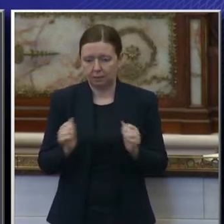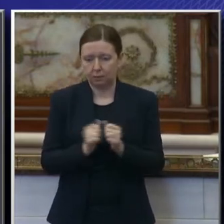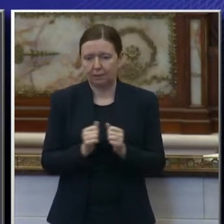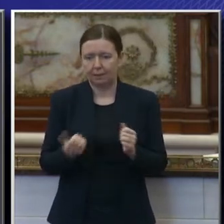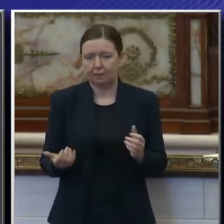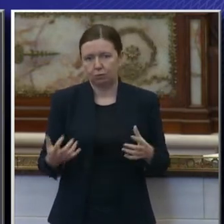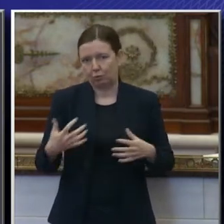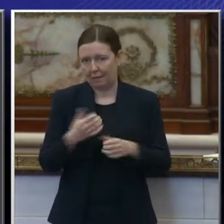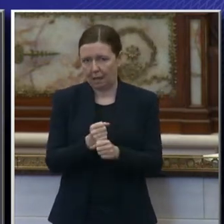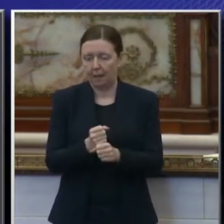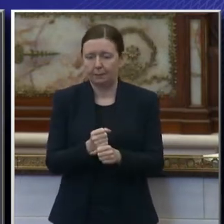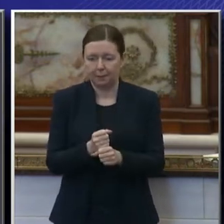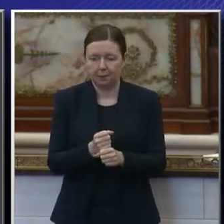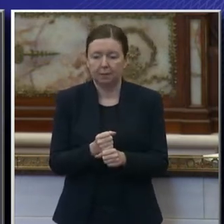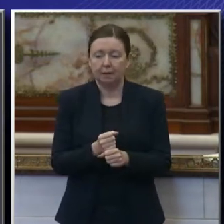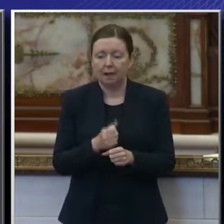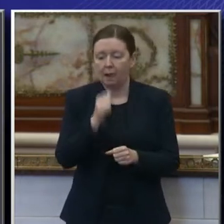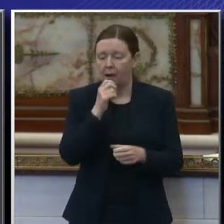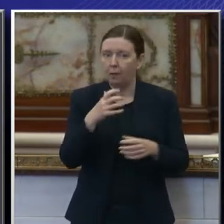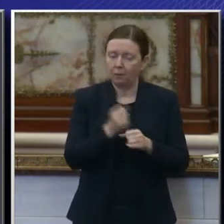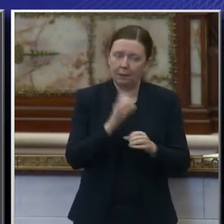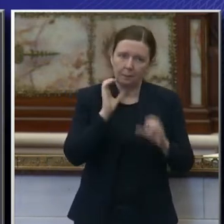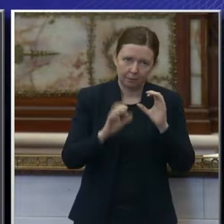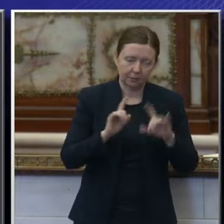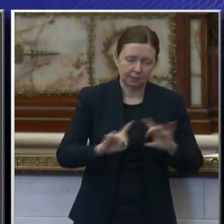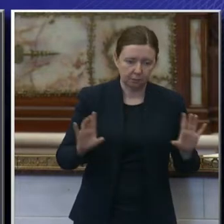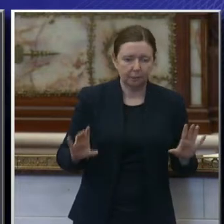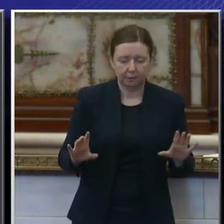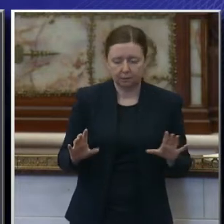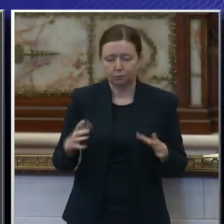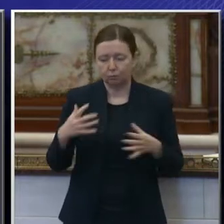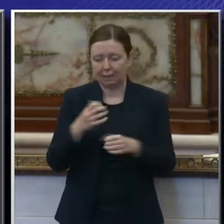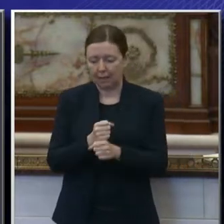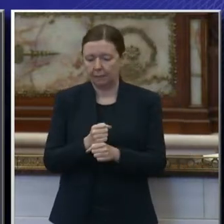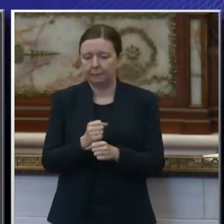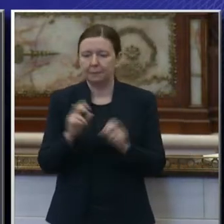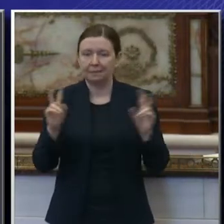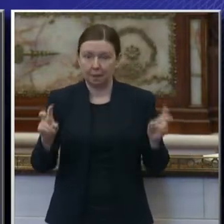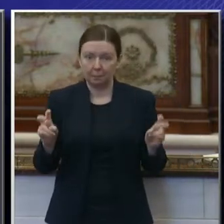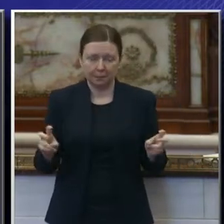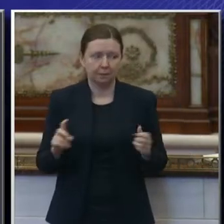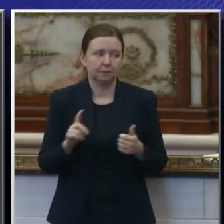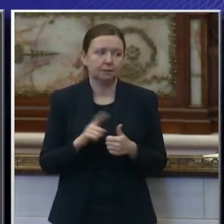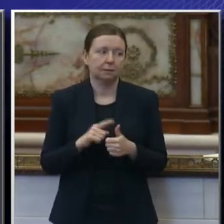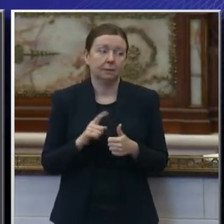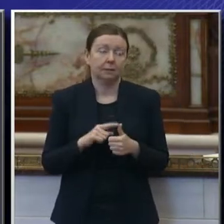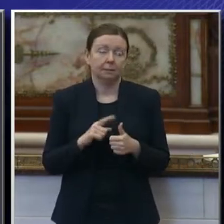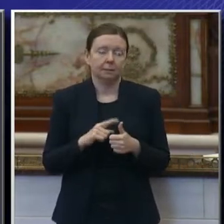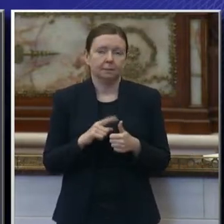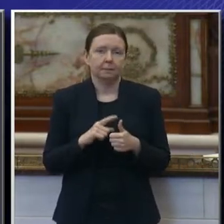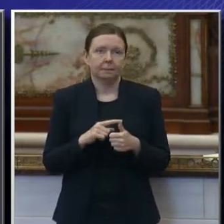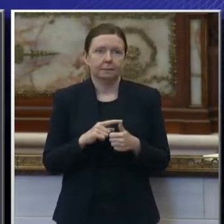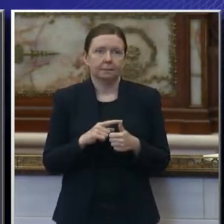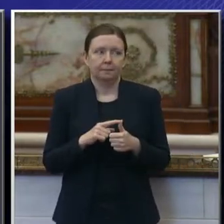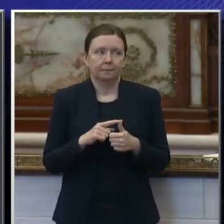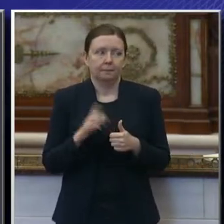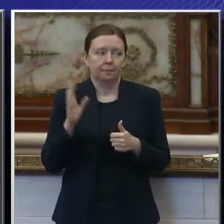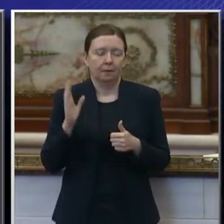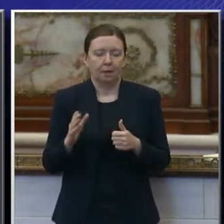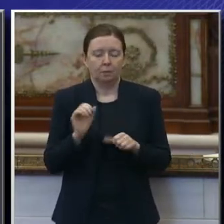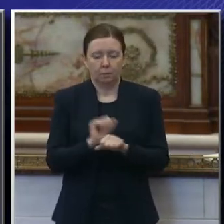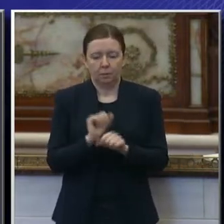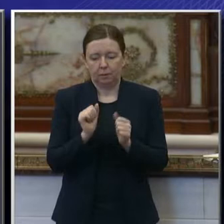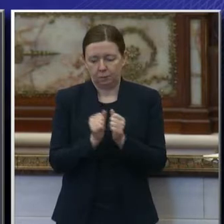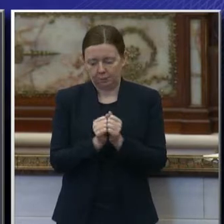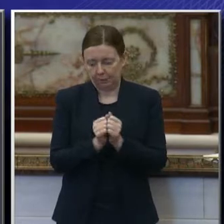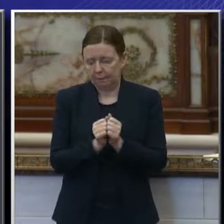a recap, not recap conversation, but recap topics, in which, by the way, I will work with